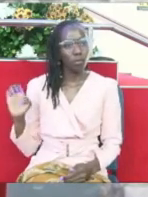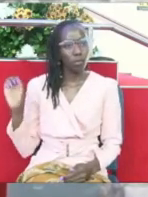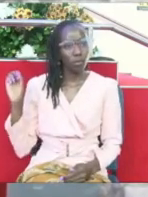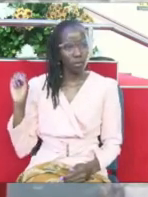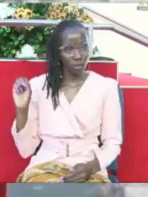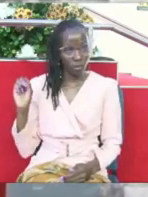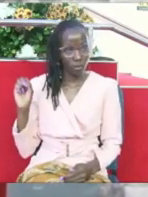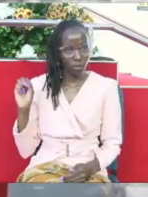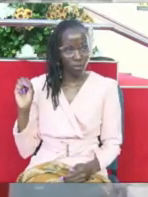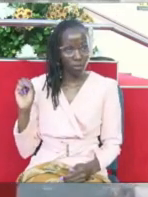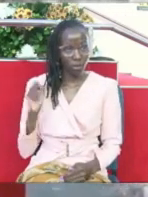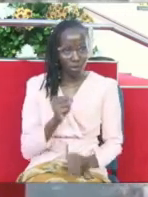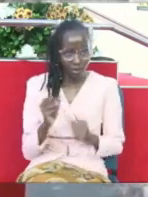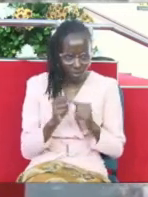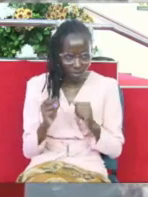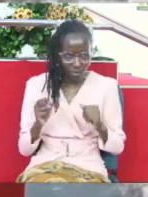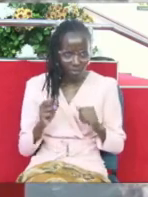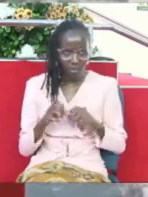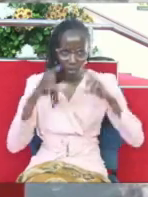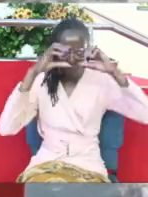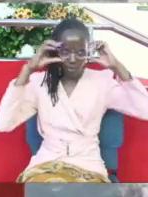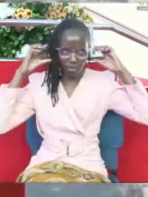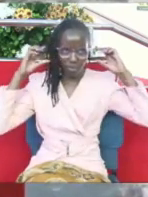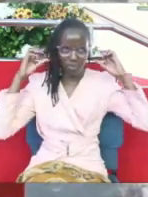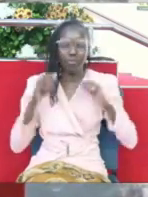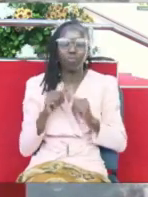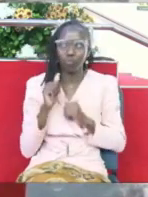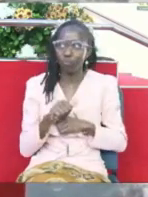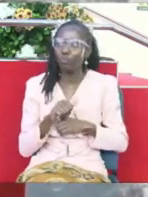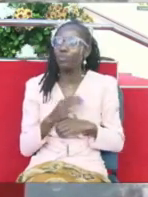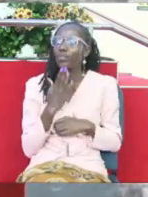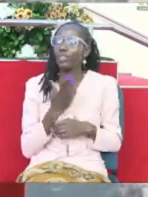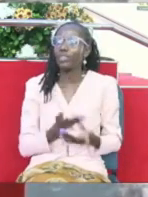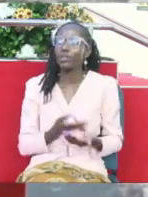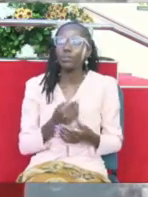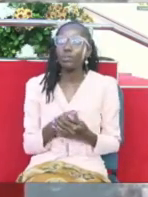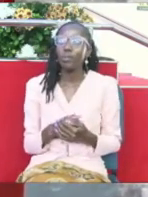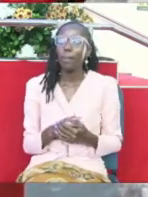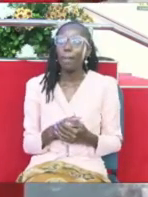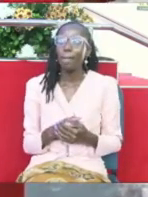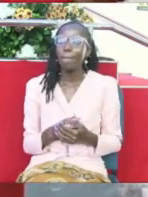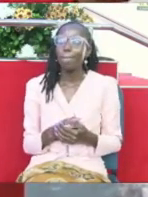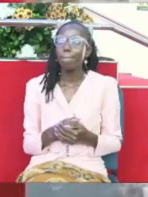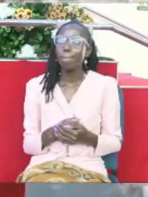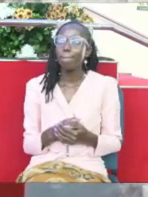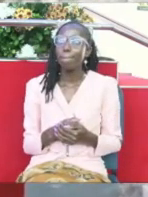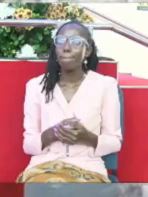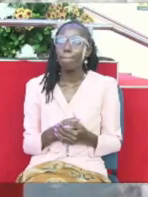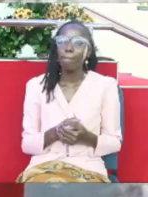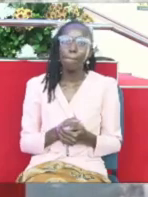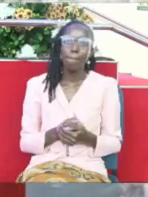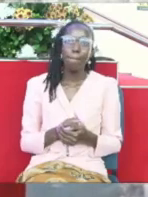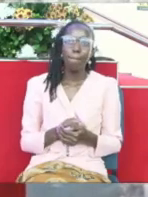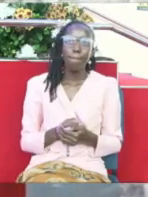kiroho. Before sorting them in the physical. Kabla ya kusuluhisha katika hali ya maumbile halisi. He would deal with the demons in the spiritual